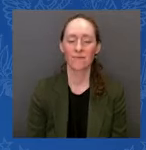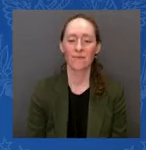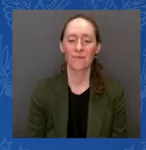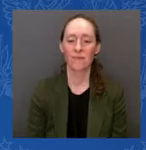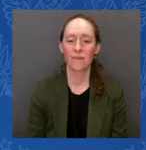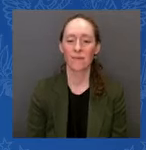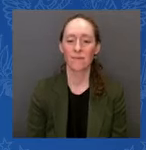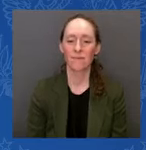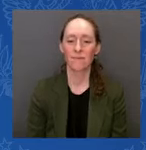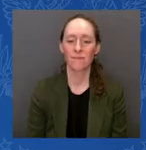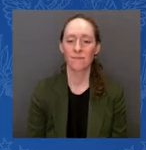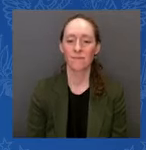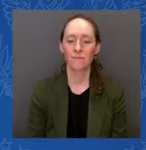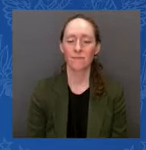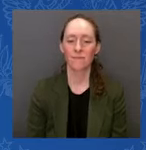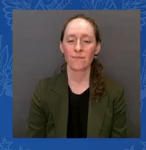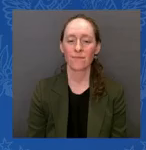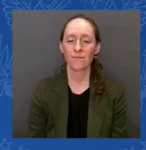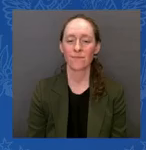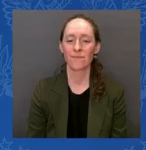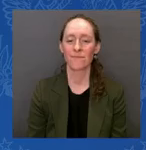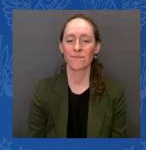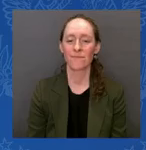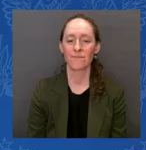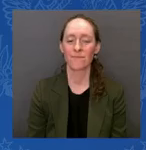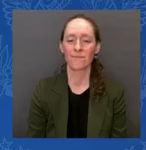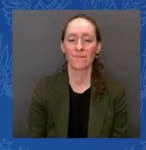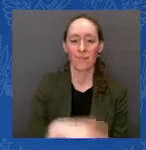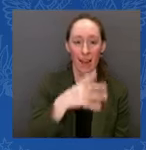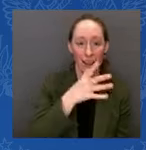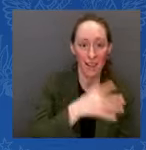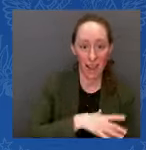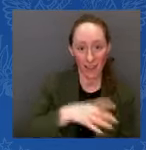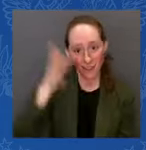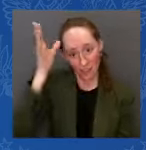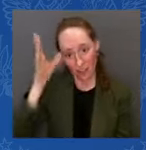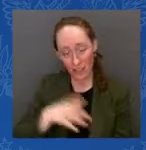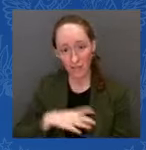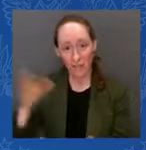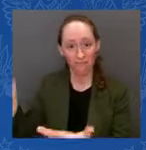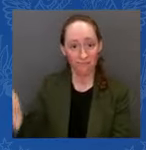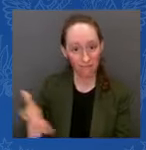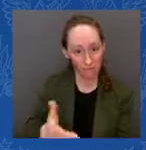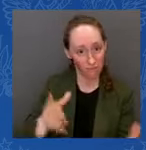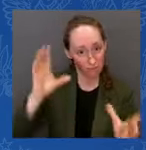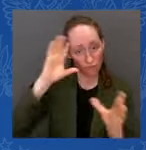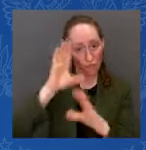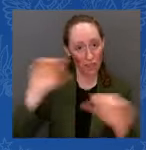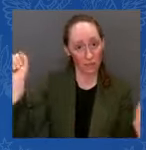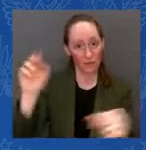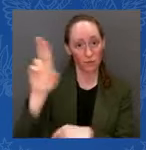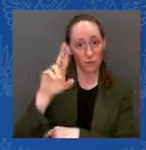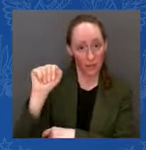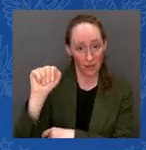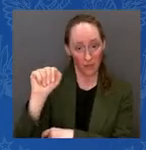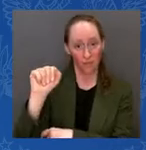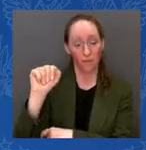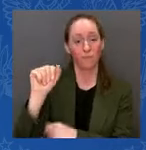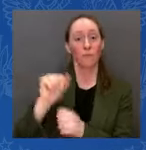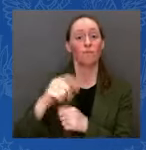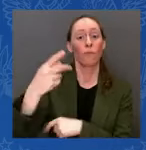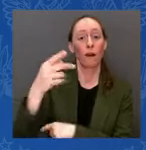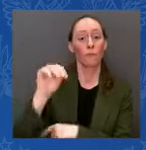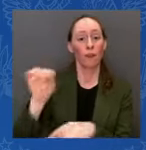Ladies and gentlemen, the President of the United States, accompanied by the Prime Minister of Australia and the Prime Minister of the United